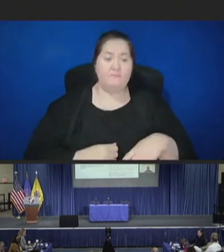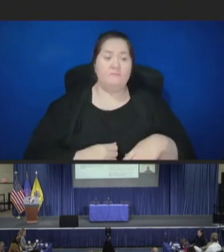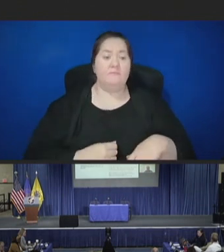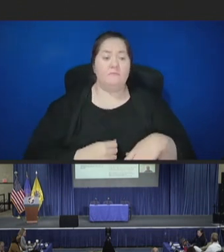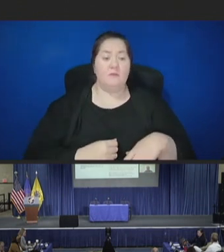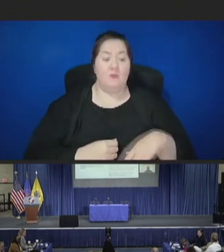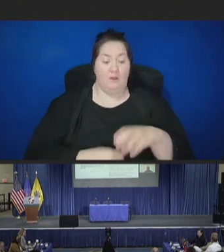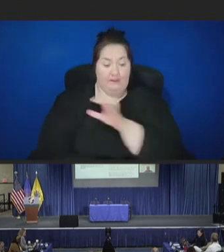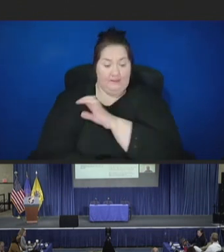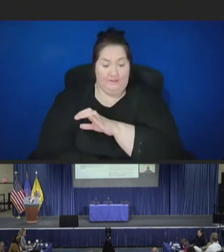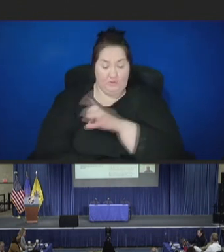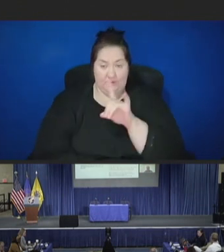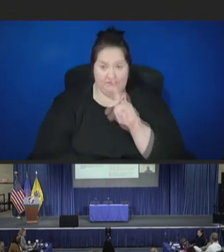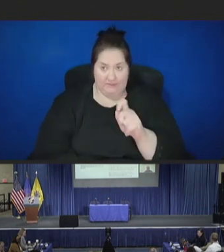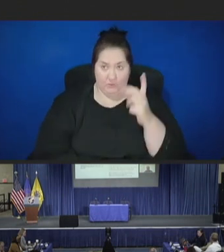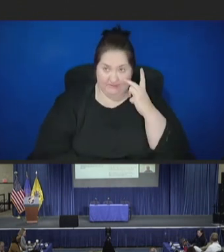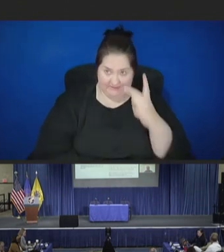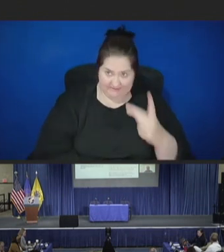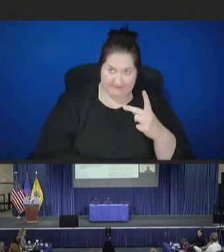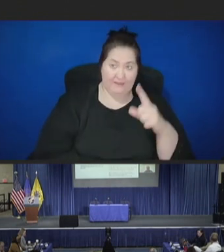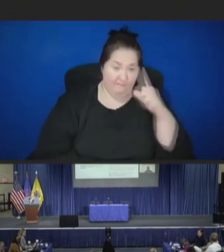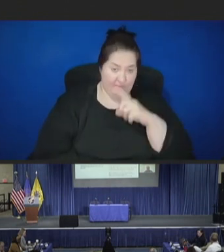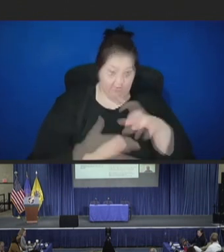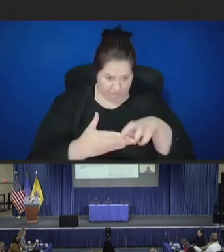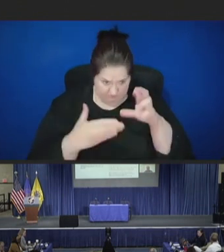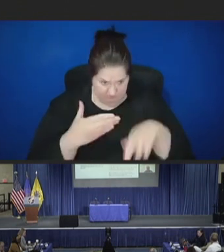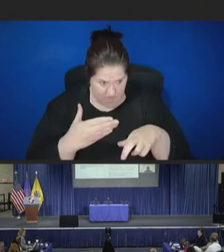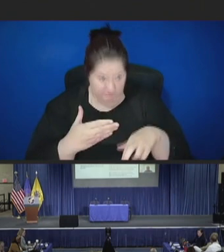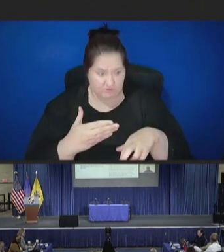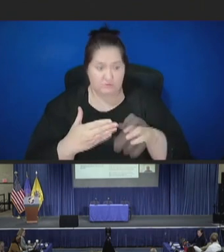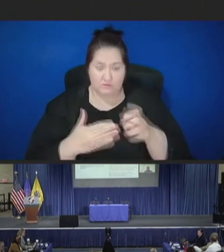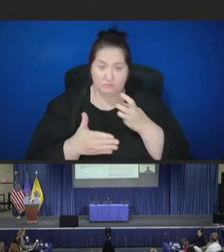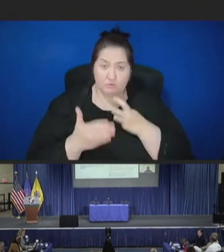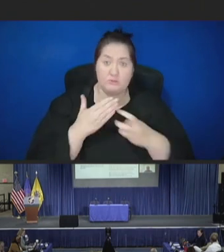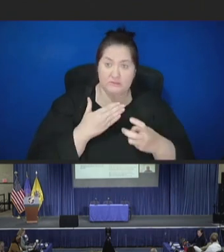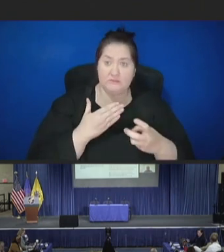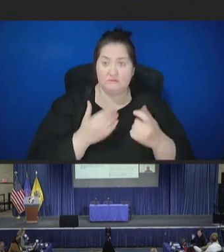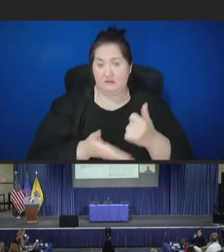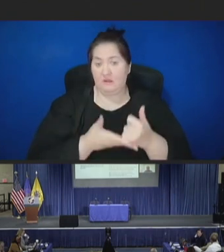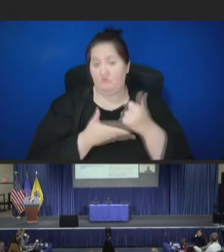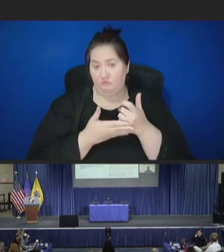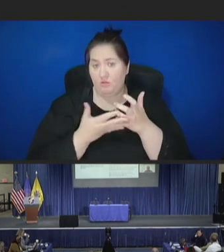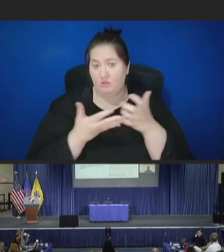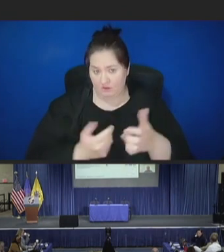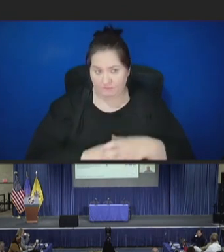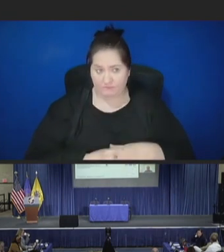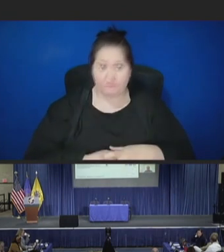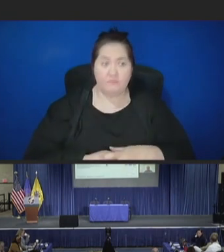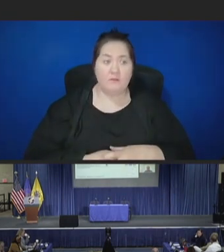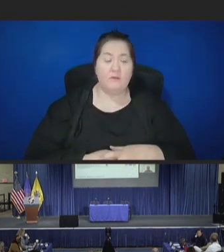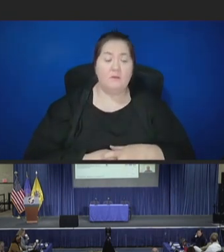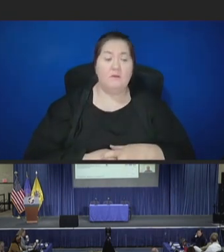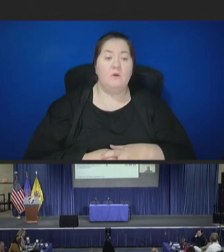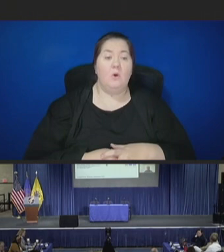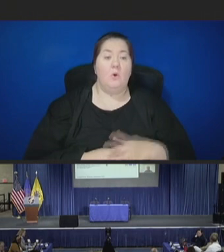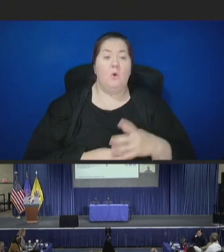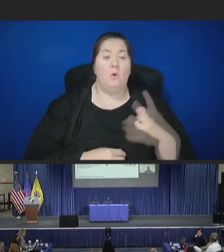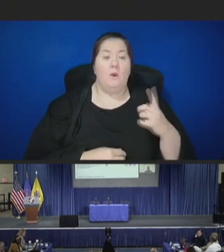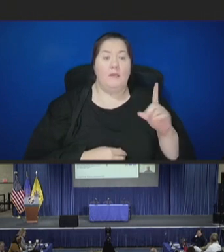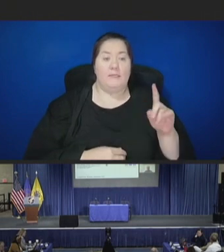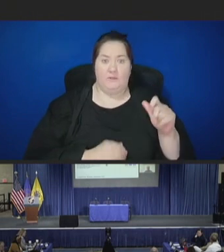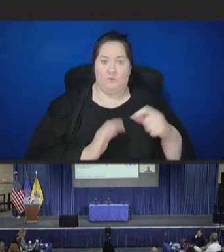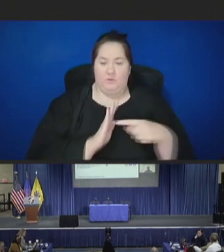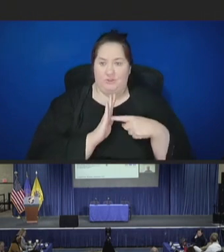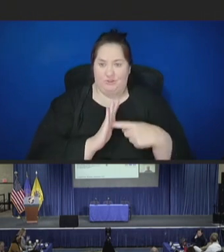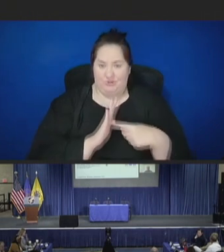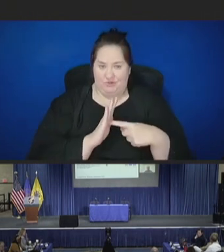we see echoes of the mouse results, and it's been quite predictive and super helpful. So the one piece of data I want to show